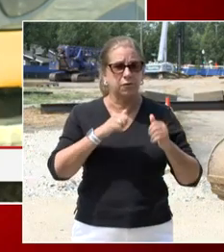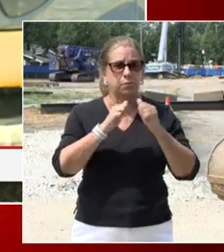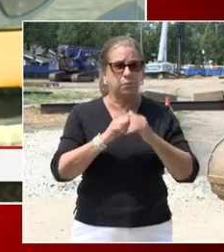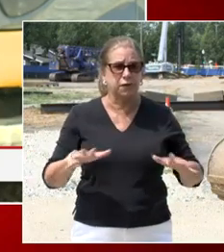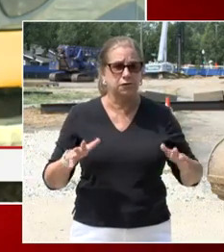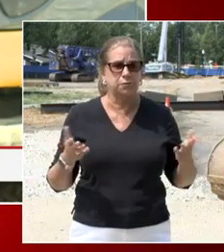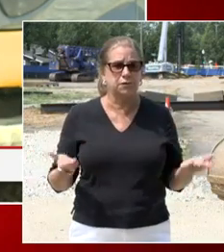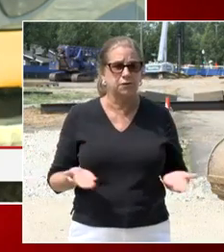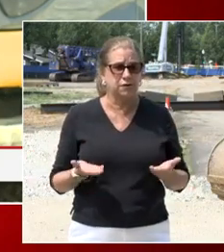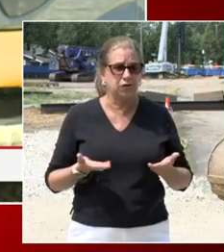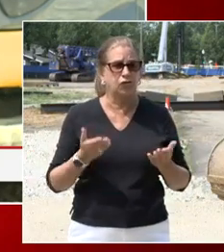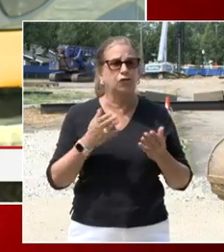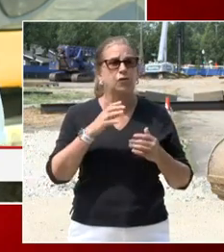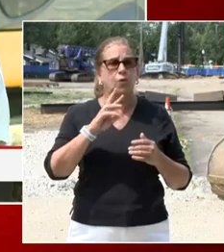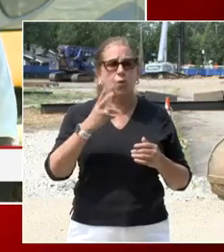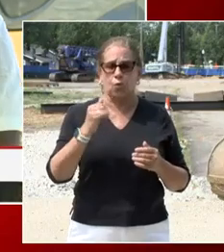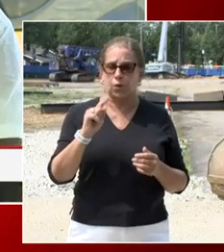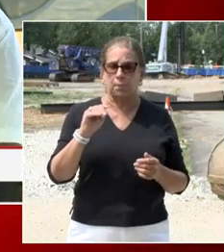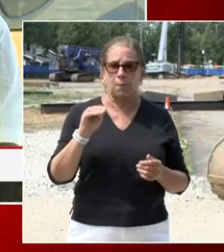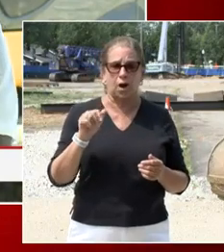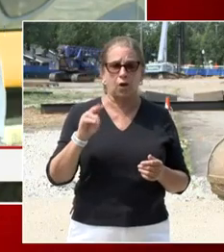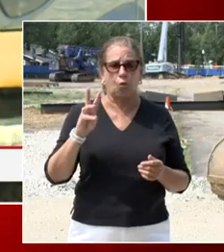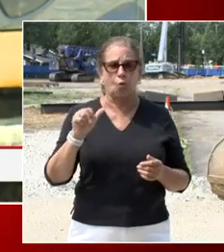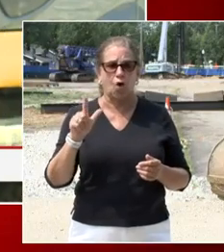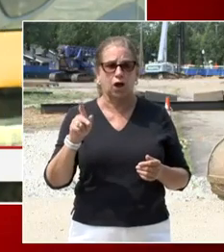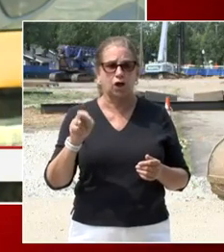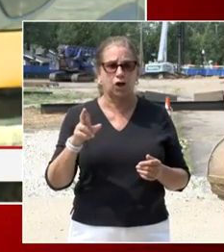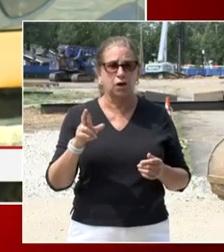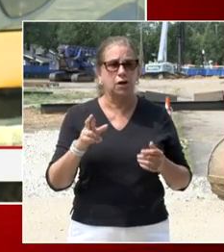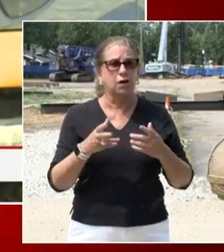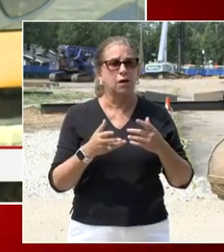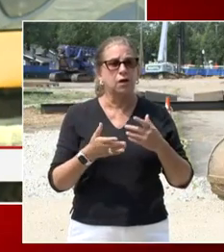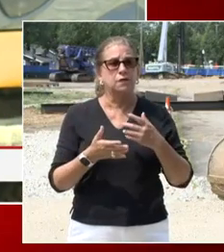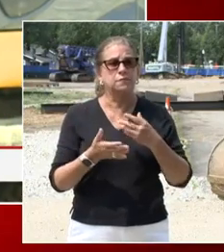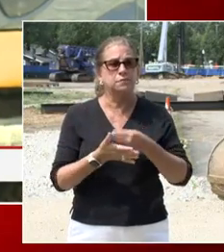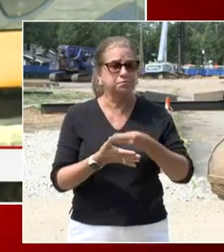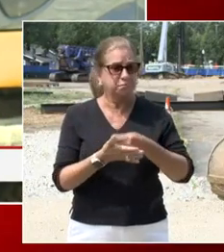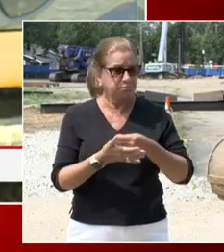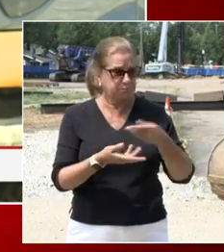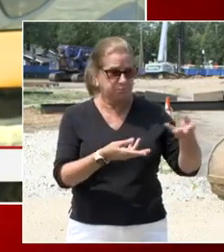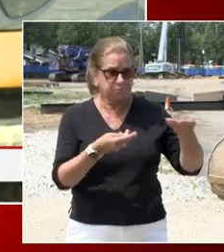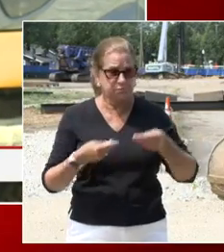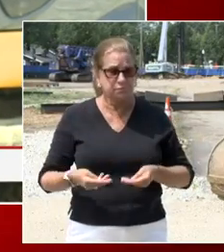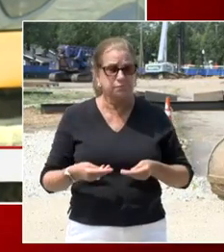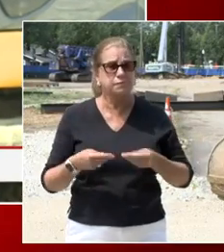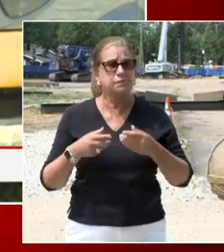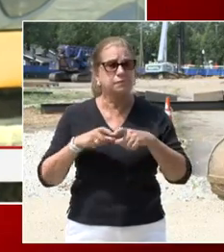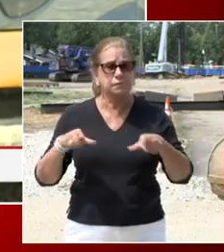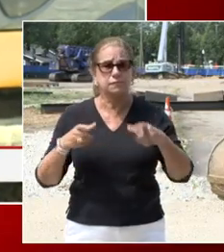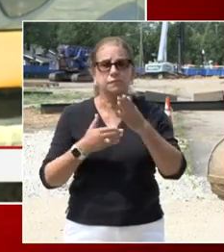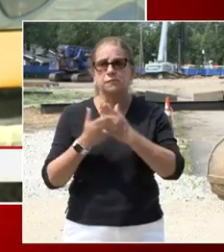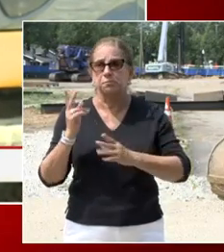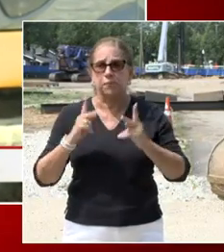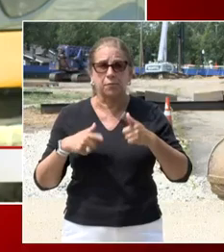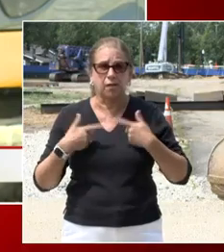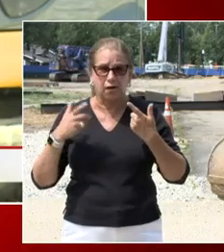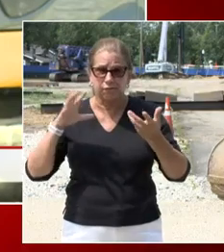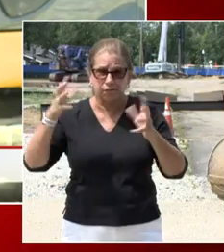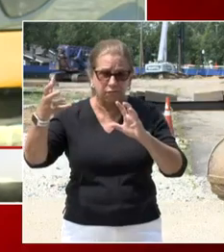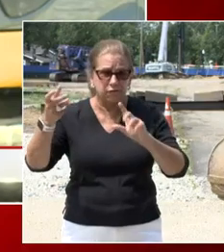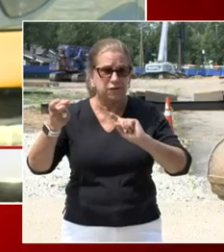check, if something going wrong in your life, we got bread for the city, but Whitman-Walker, the